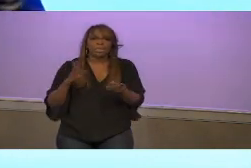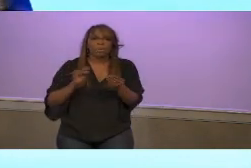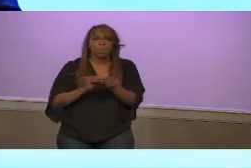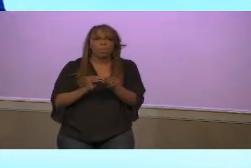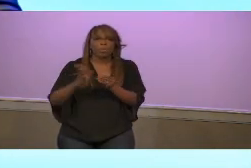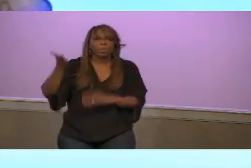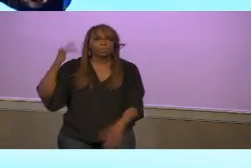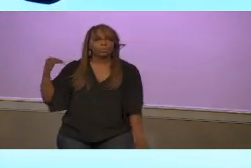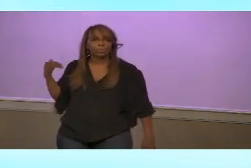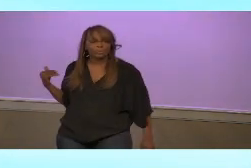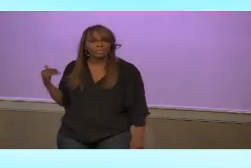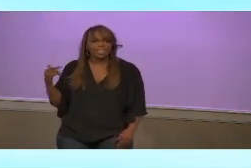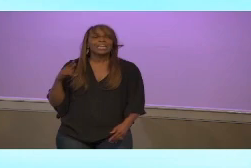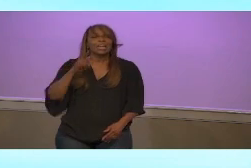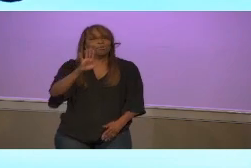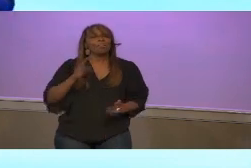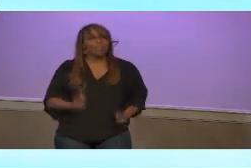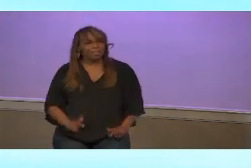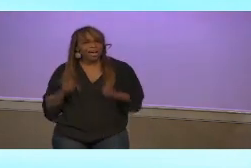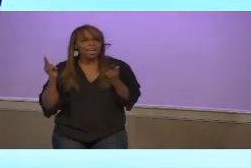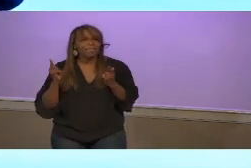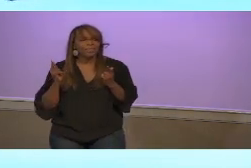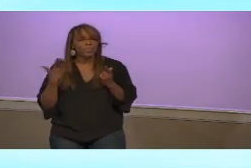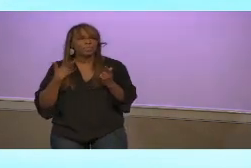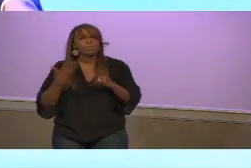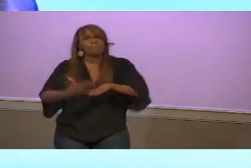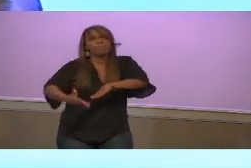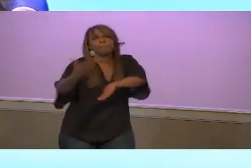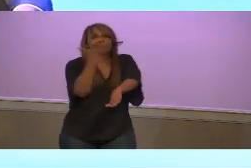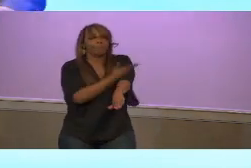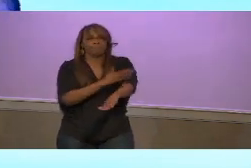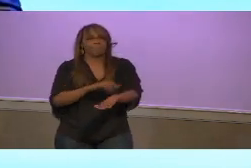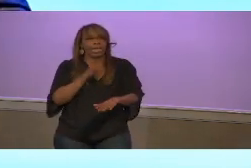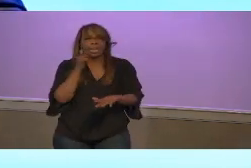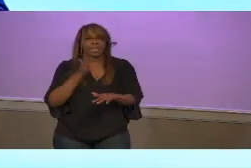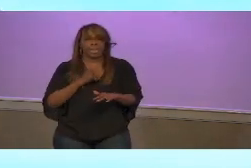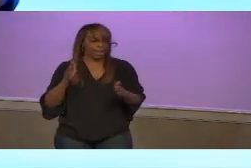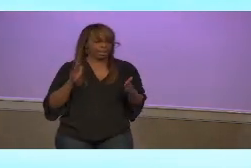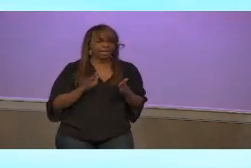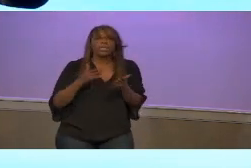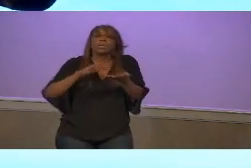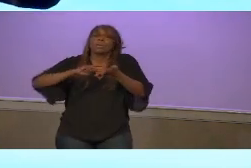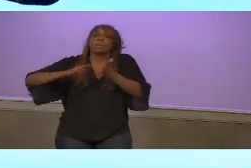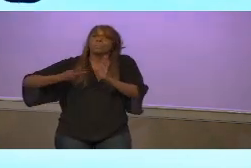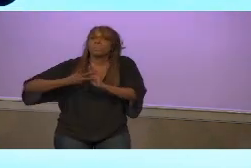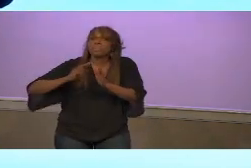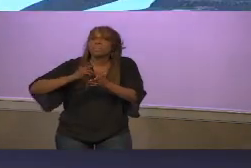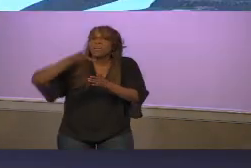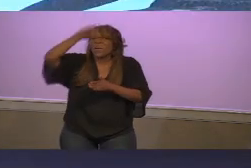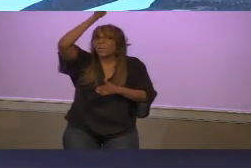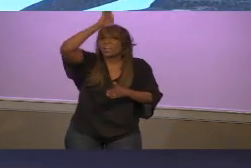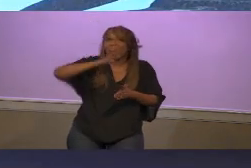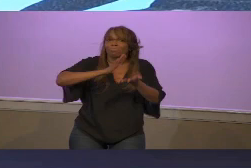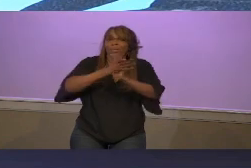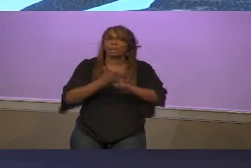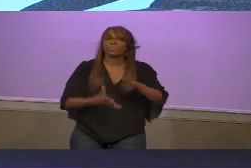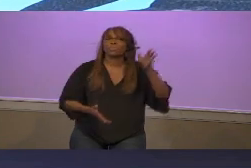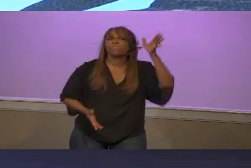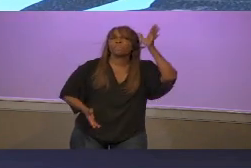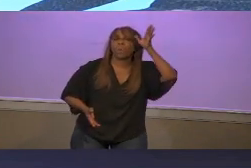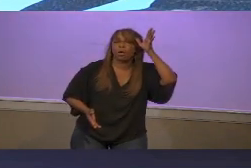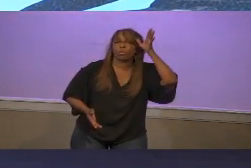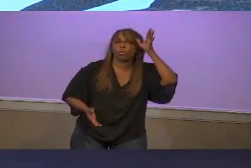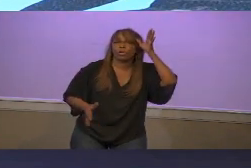it was. He makes your life more and not less. In other words, he's a father to the